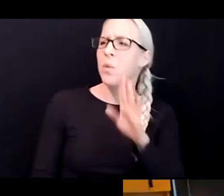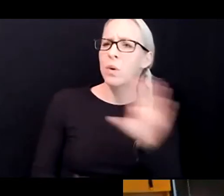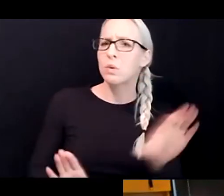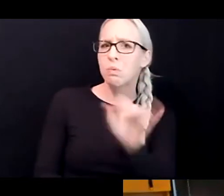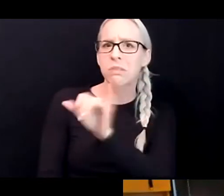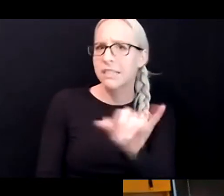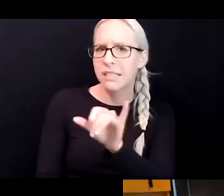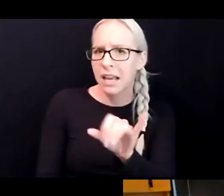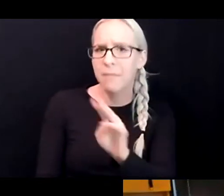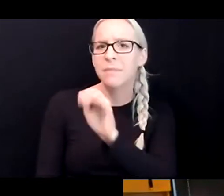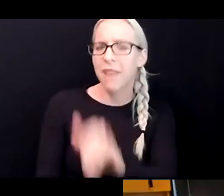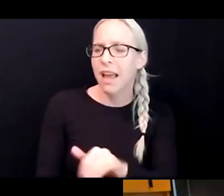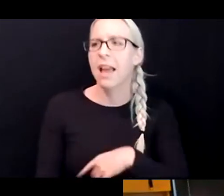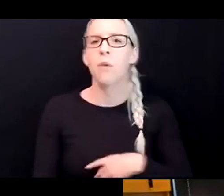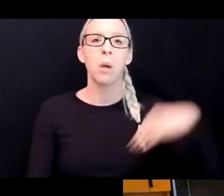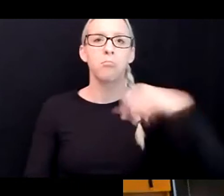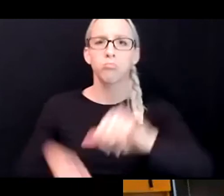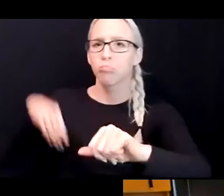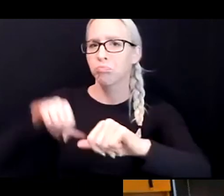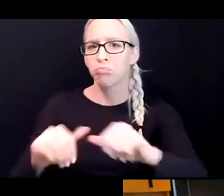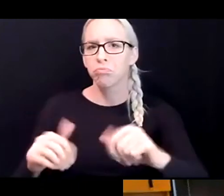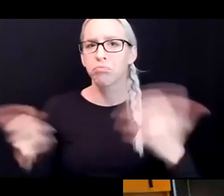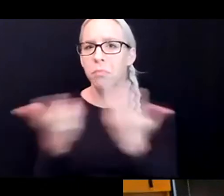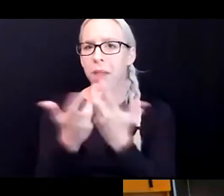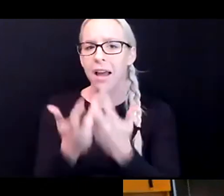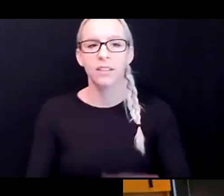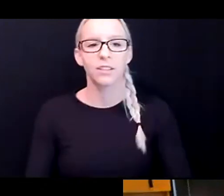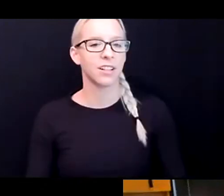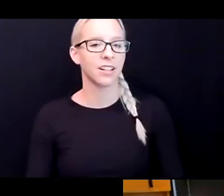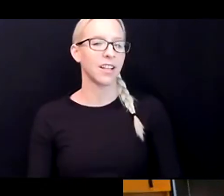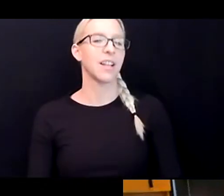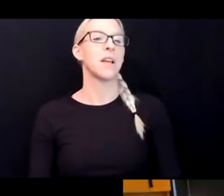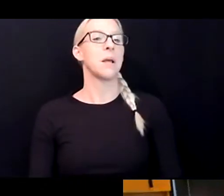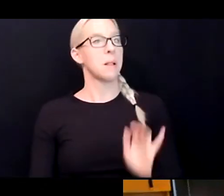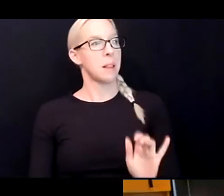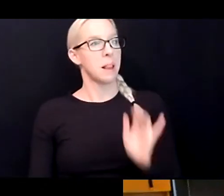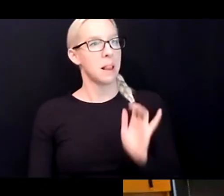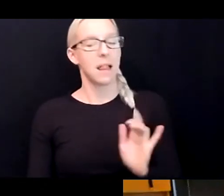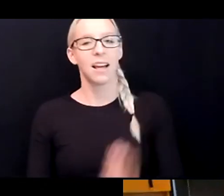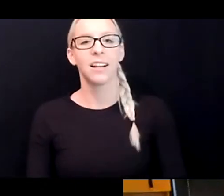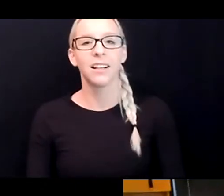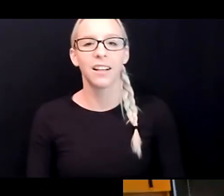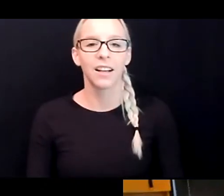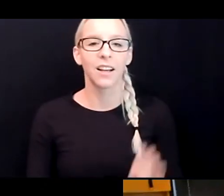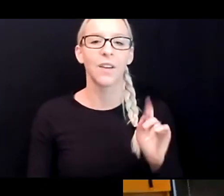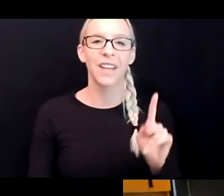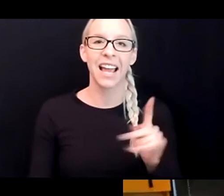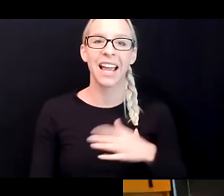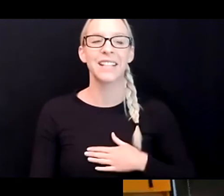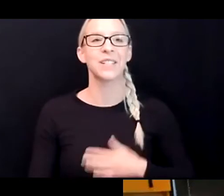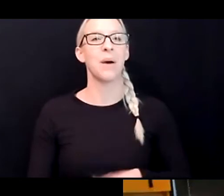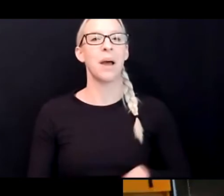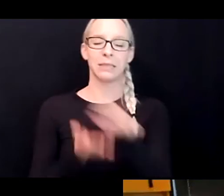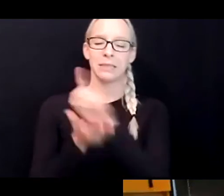we provide for her as well. And I'm like, the shame. Okay, so I'll draft yours and then I'll draft mine.